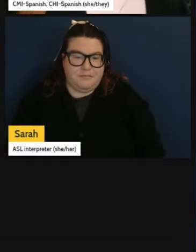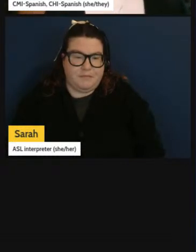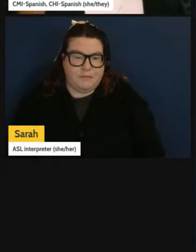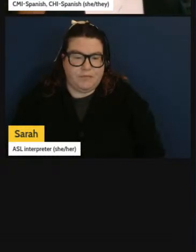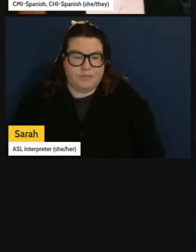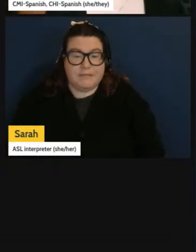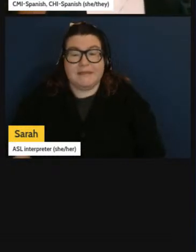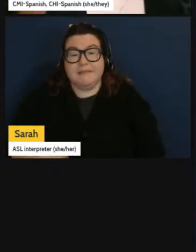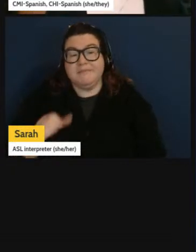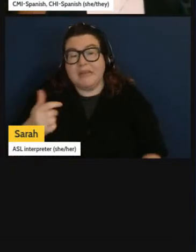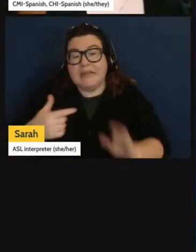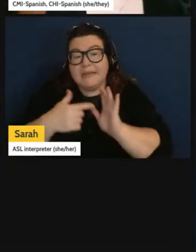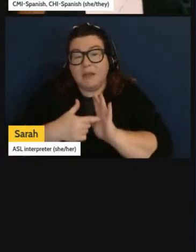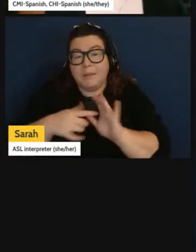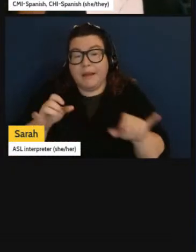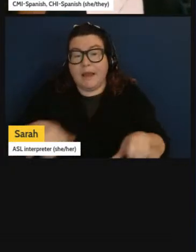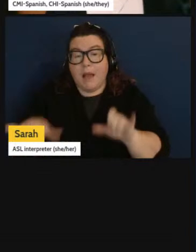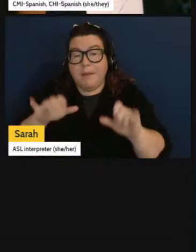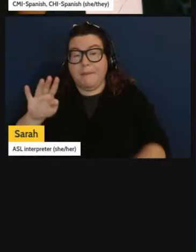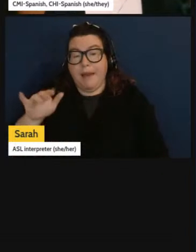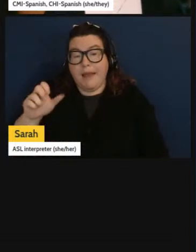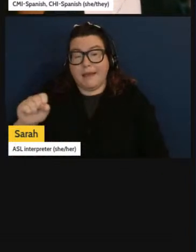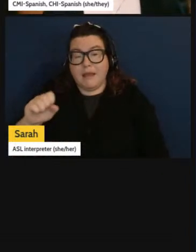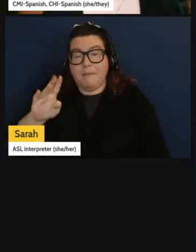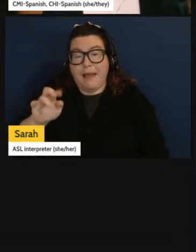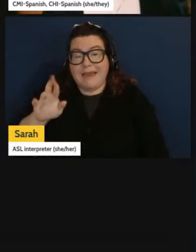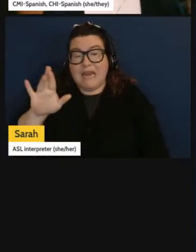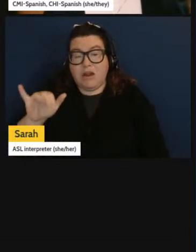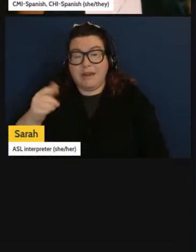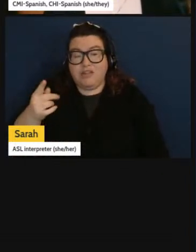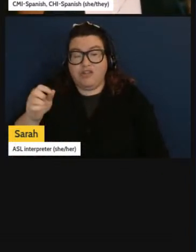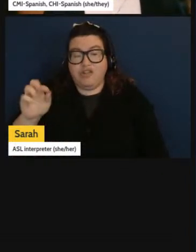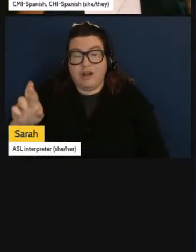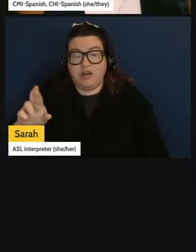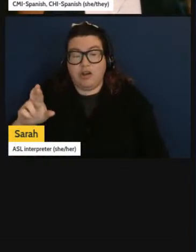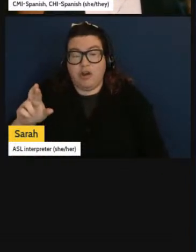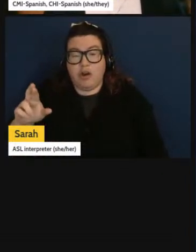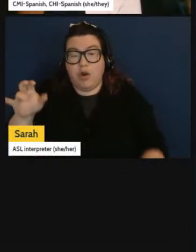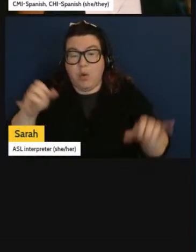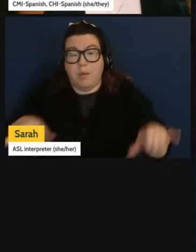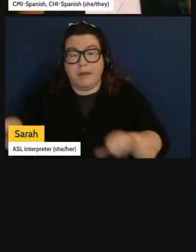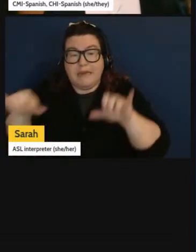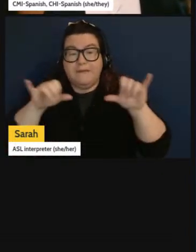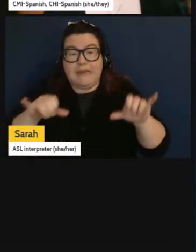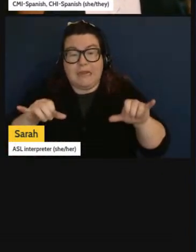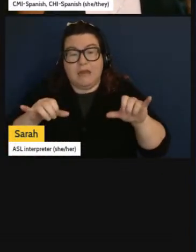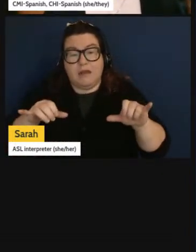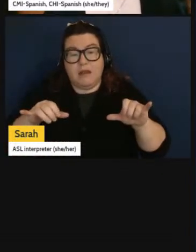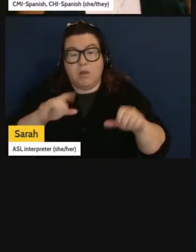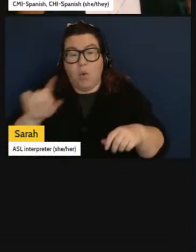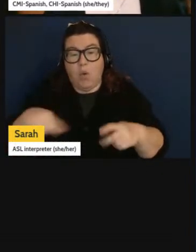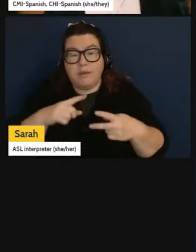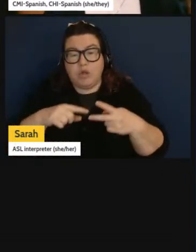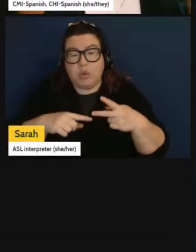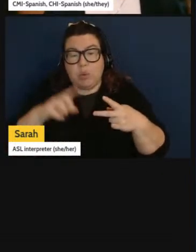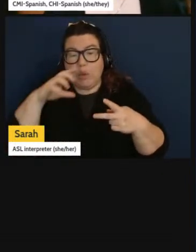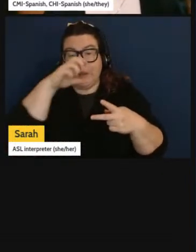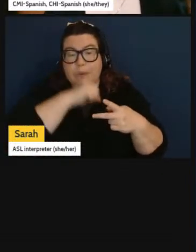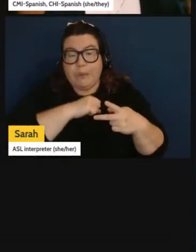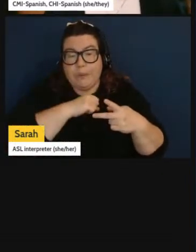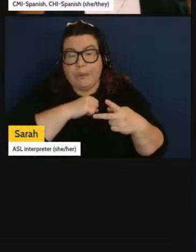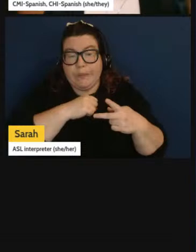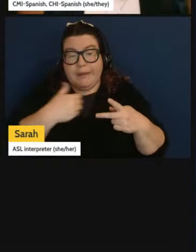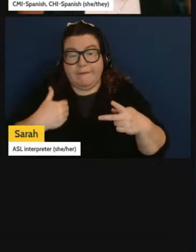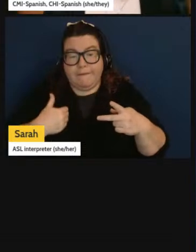another example of a common bias is binary gender normativity. So this is the assumption that there are only two genders.